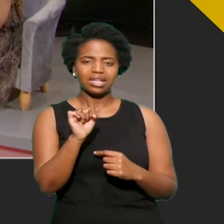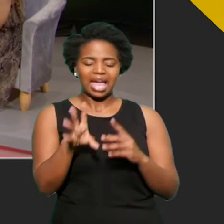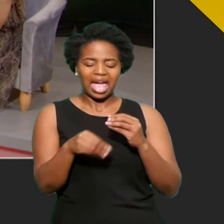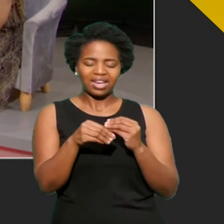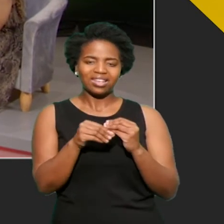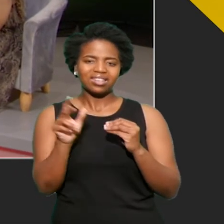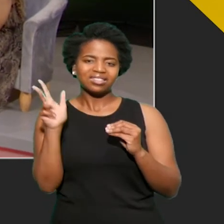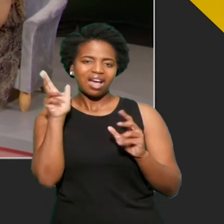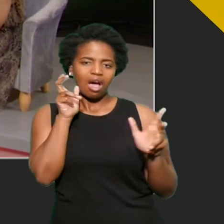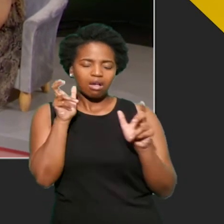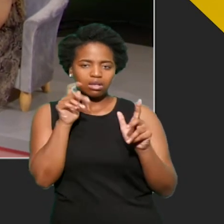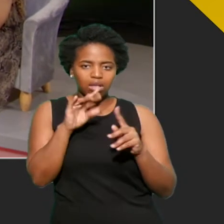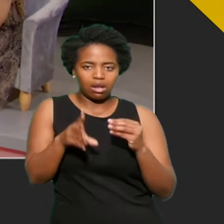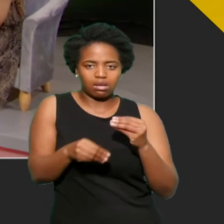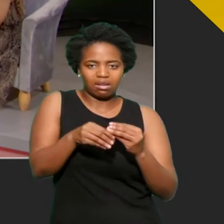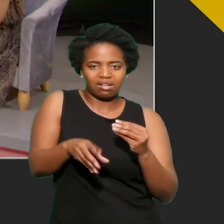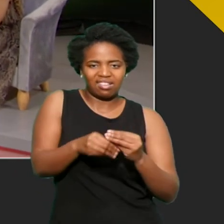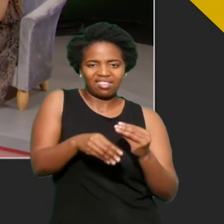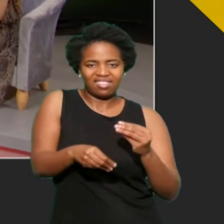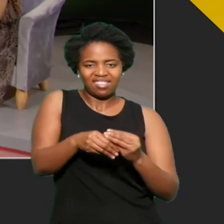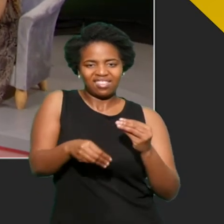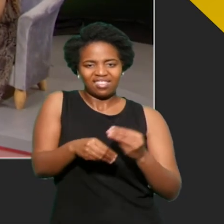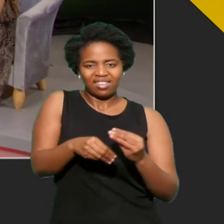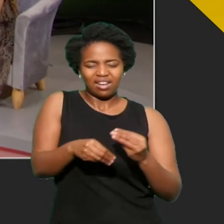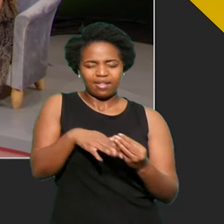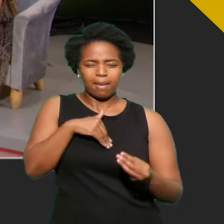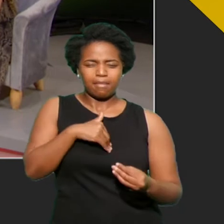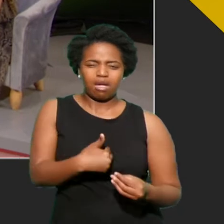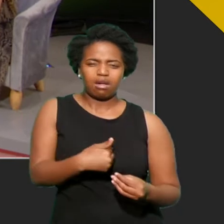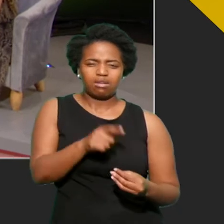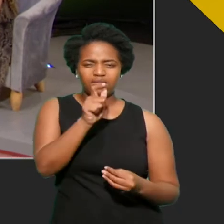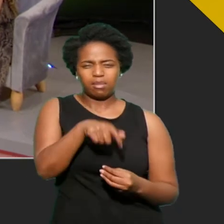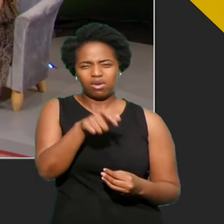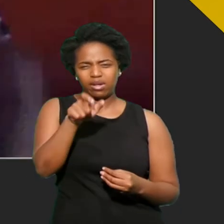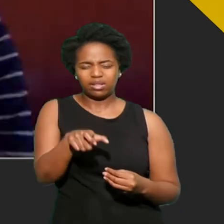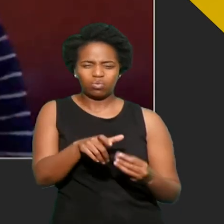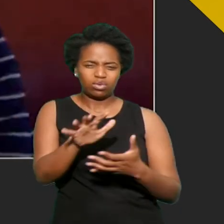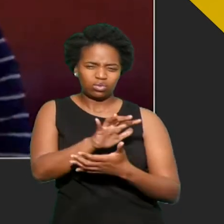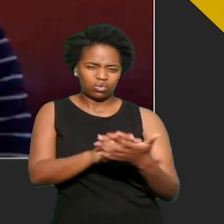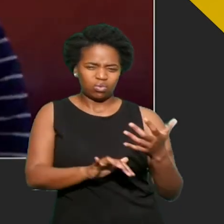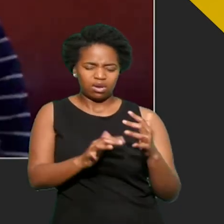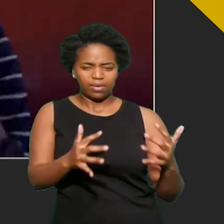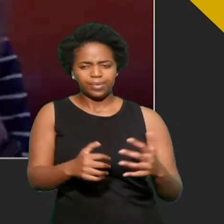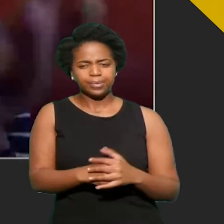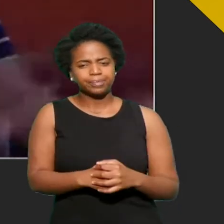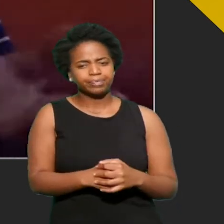that amplifies the message and the pain of the person in terms of the storytelling.